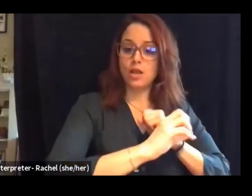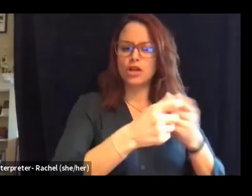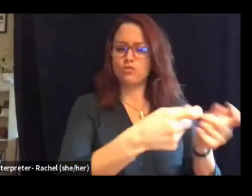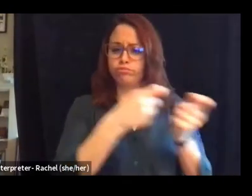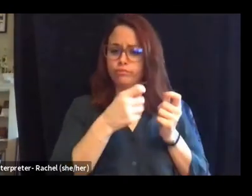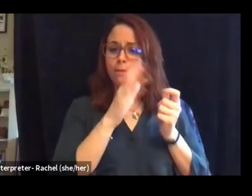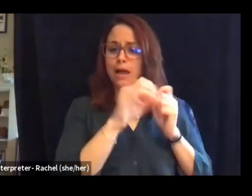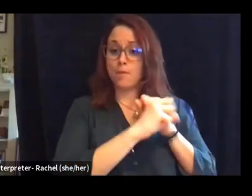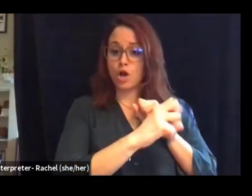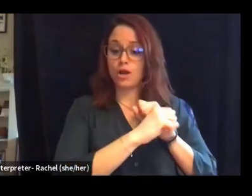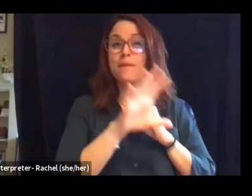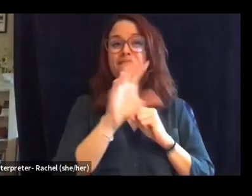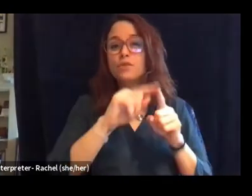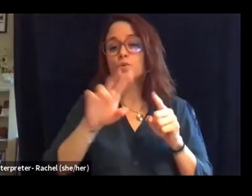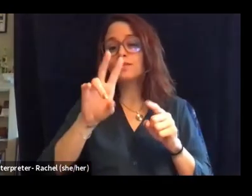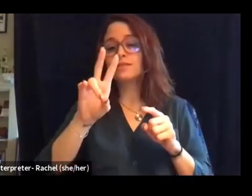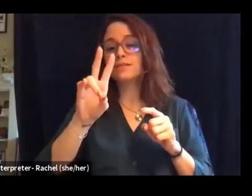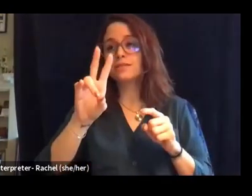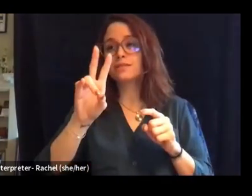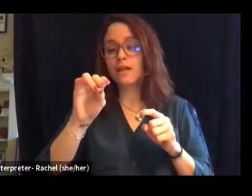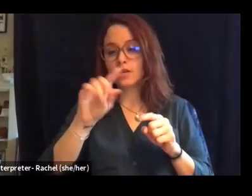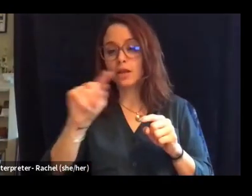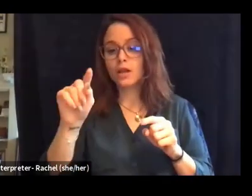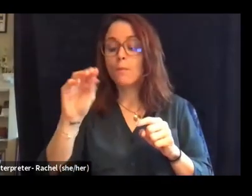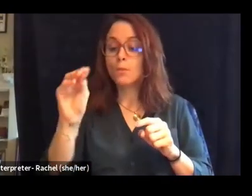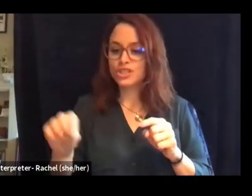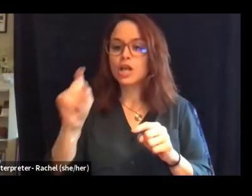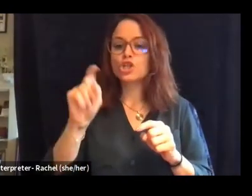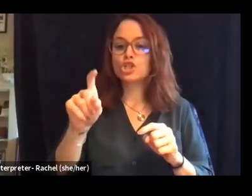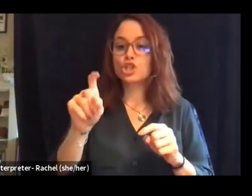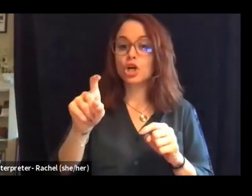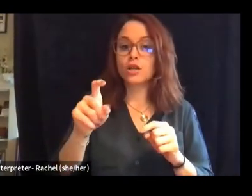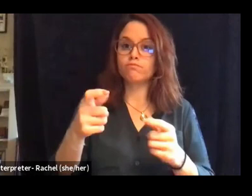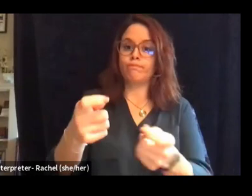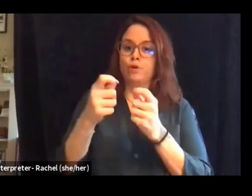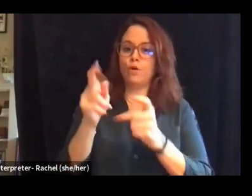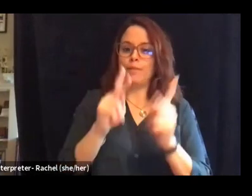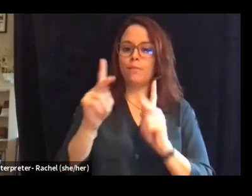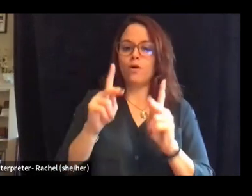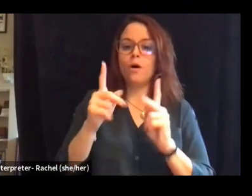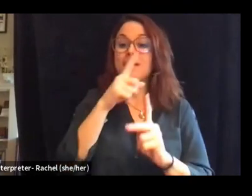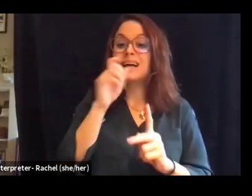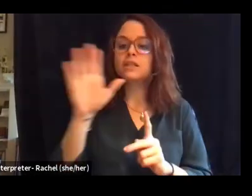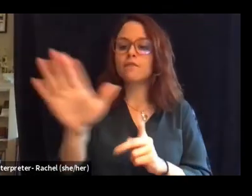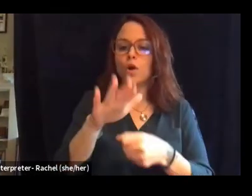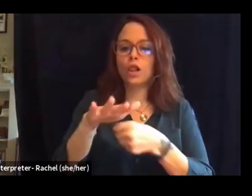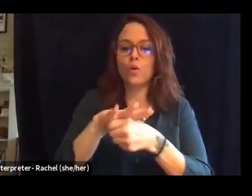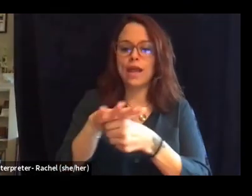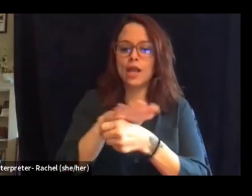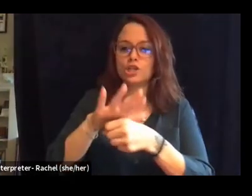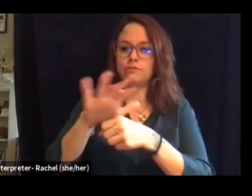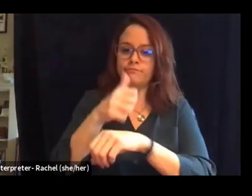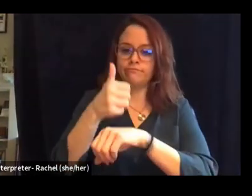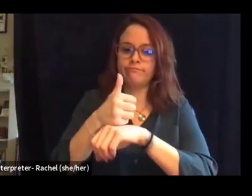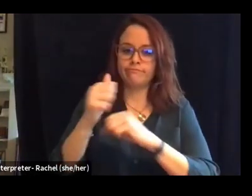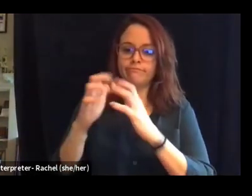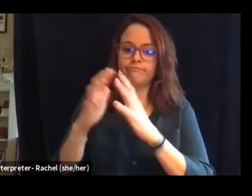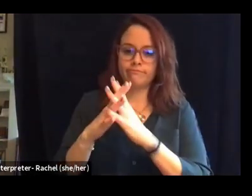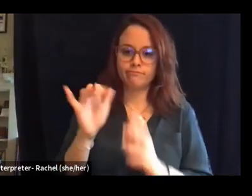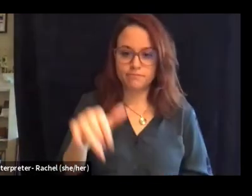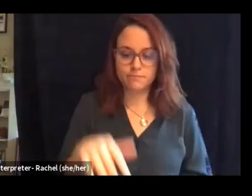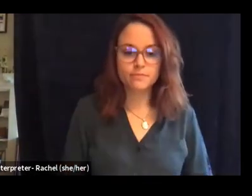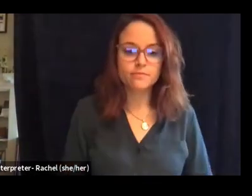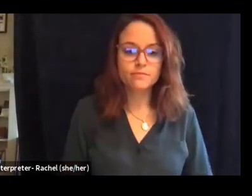be driven by your location, right? So here I just chose 60% to be conservative, although I'm